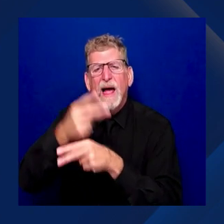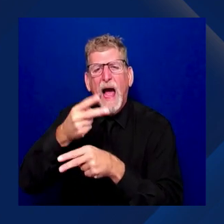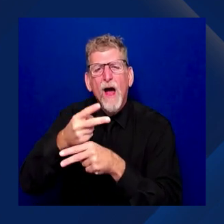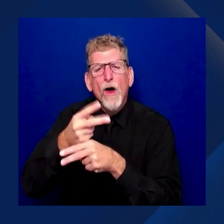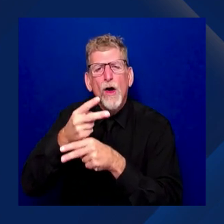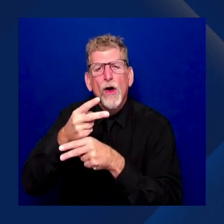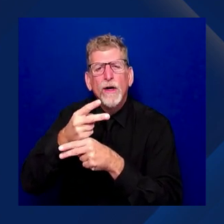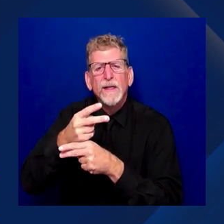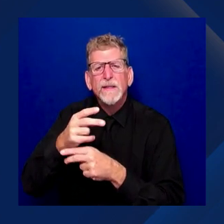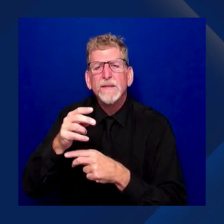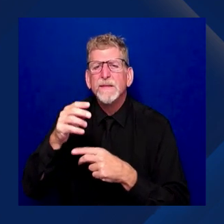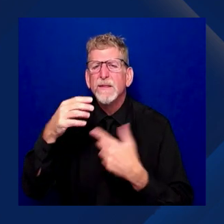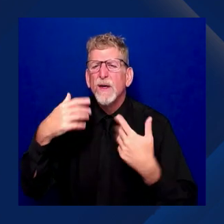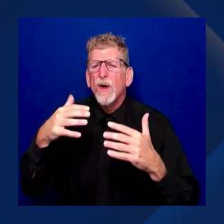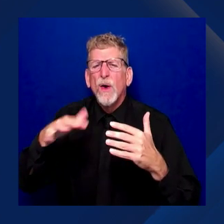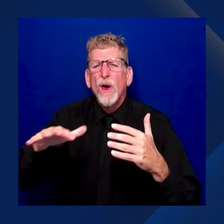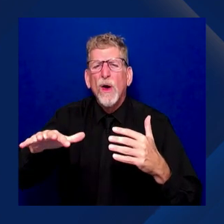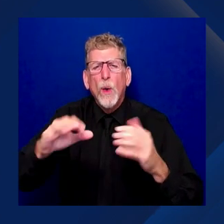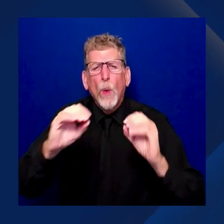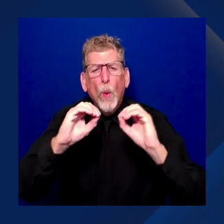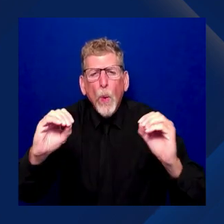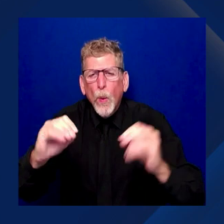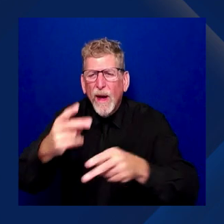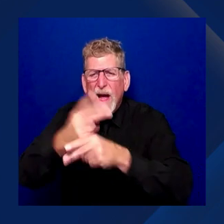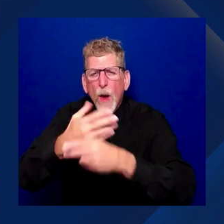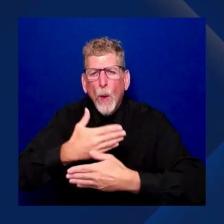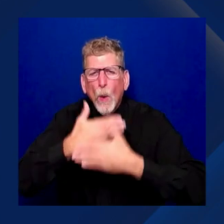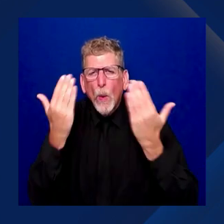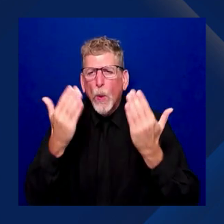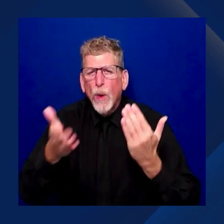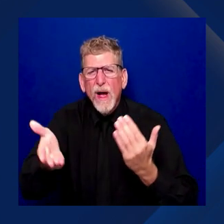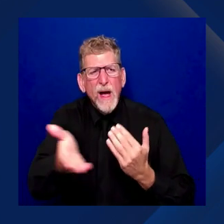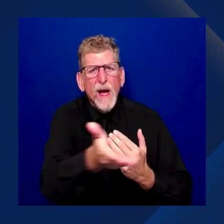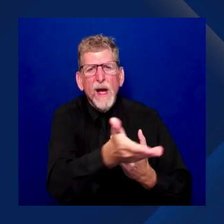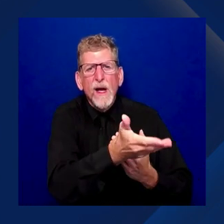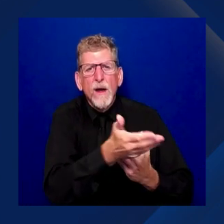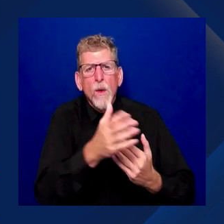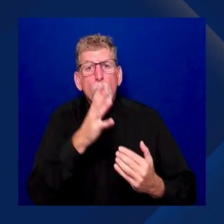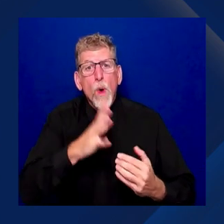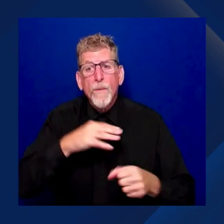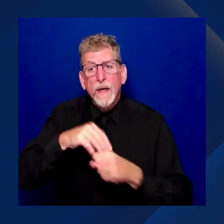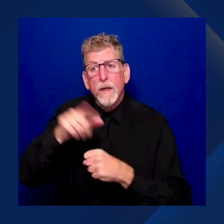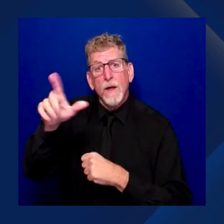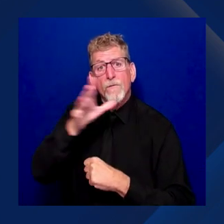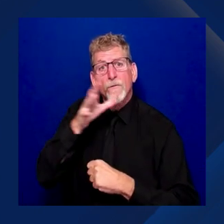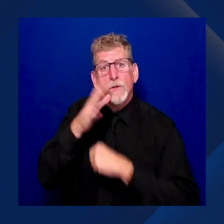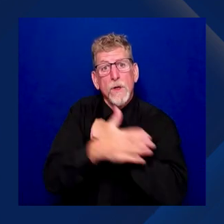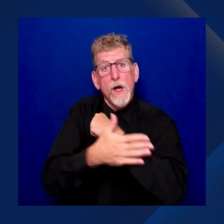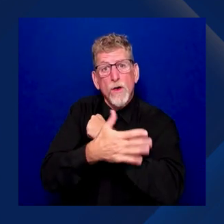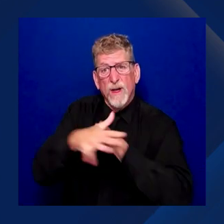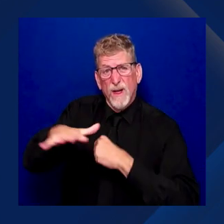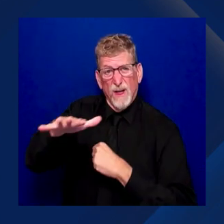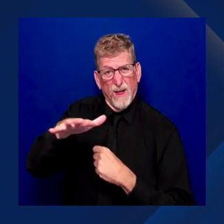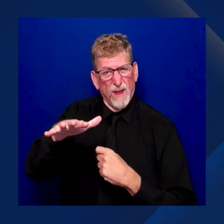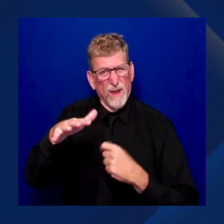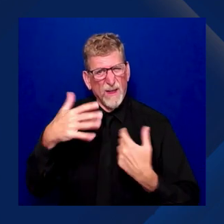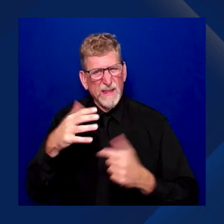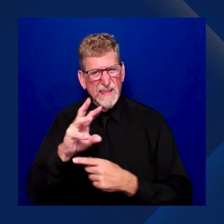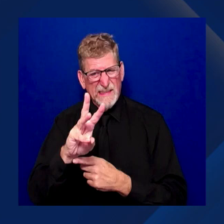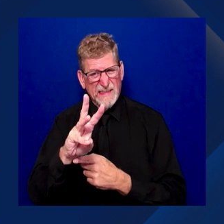and when we know that women in rural America, for that and other reasons, are about 60% more likely to die